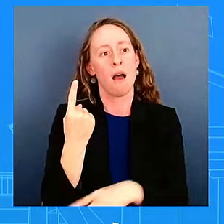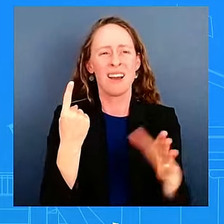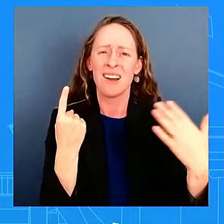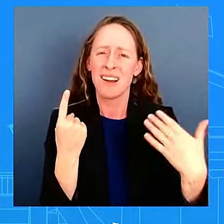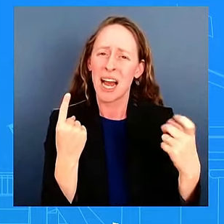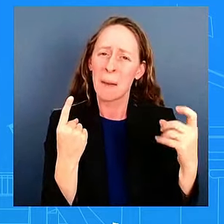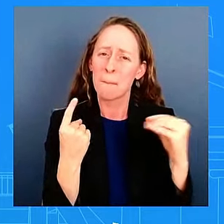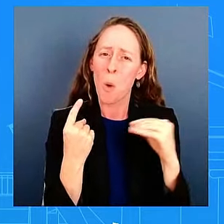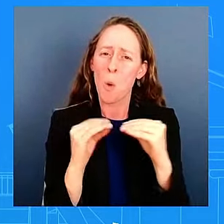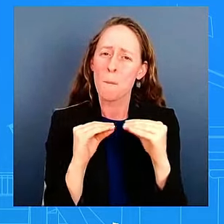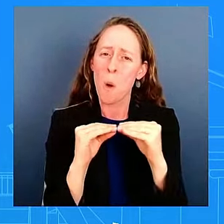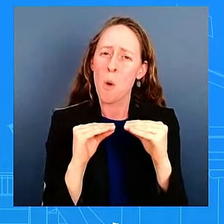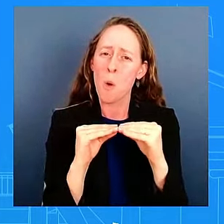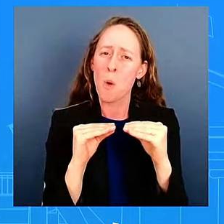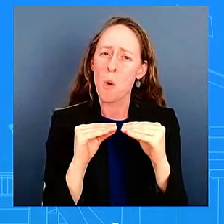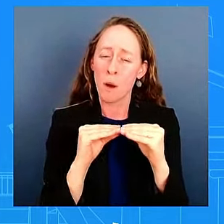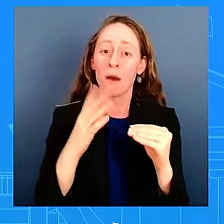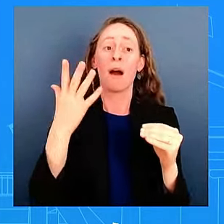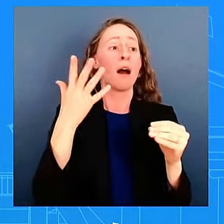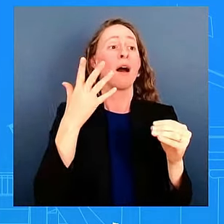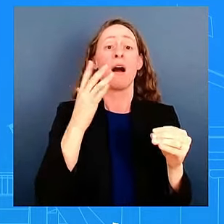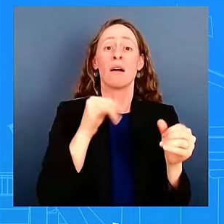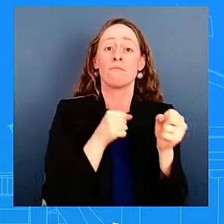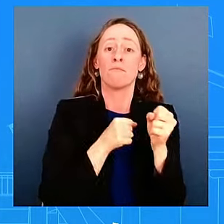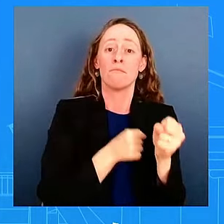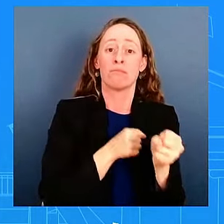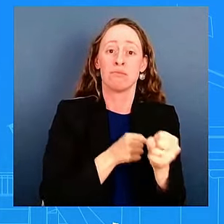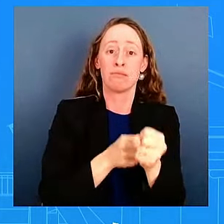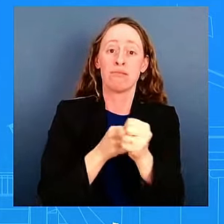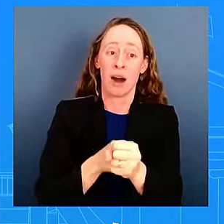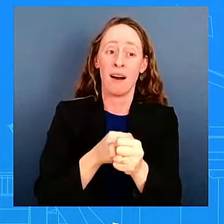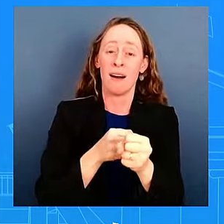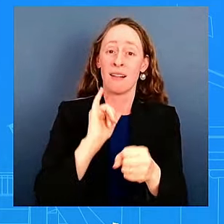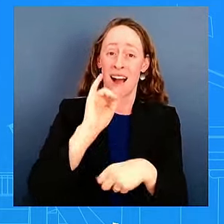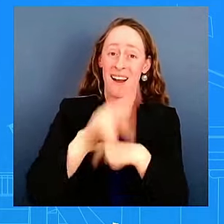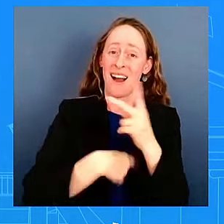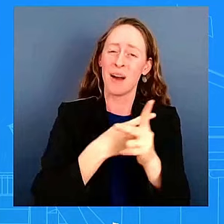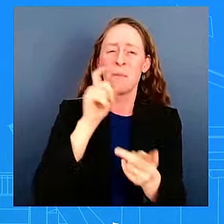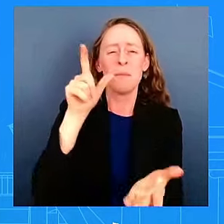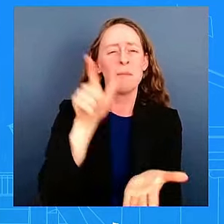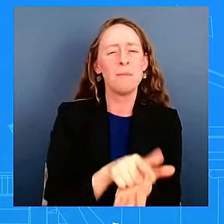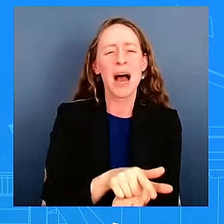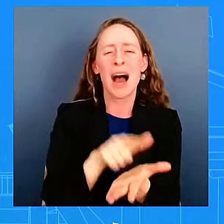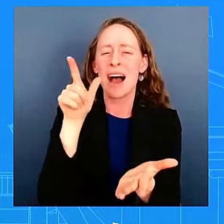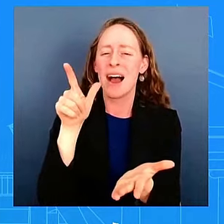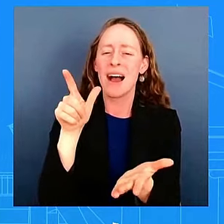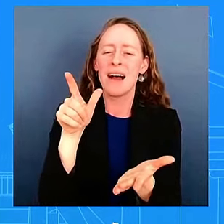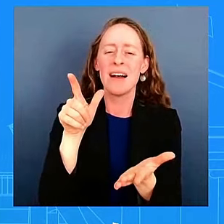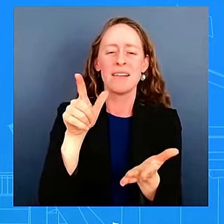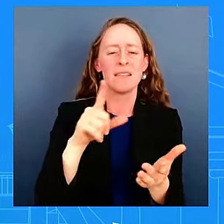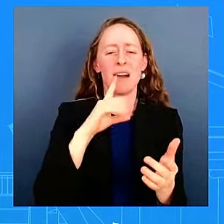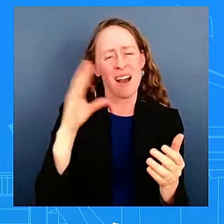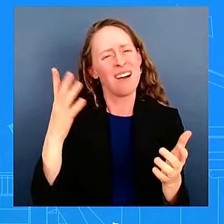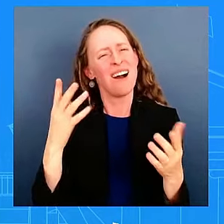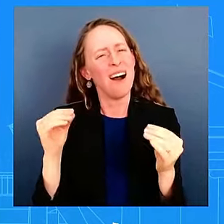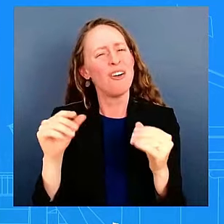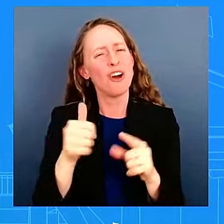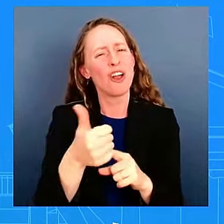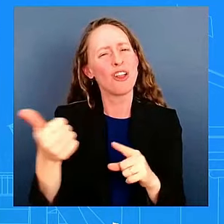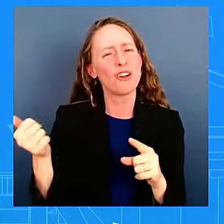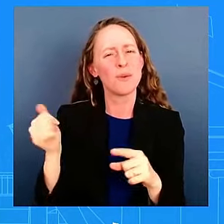for example, and to do a lot more. The president has signed more than 24 executive